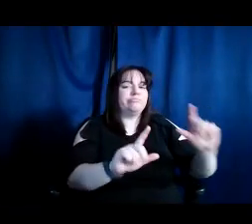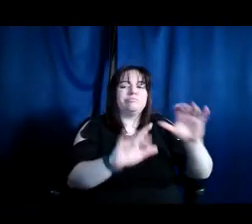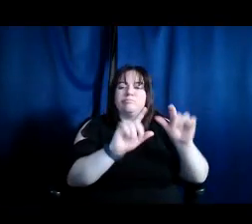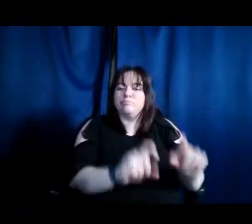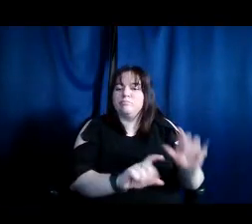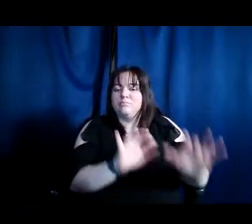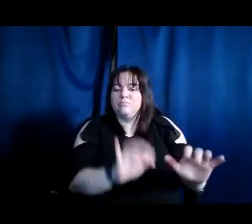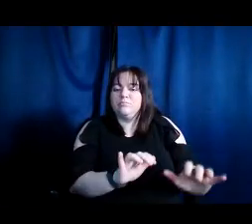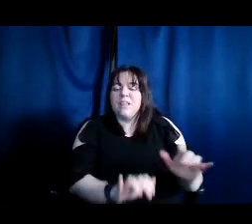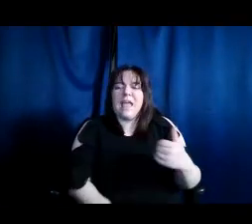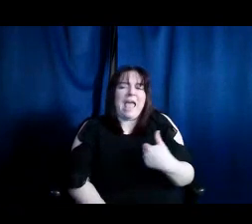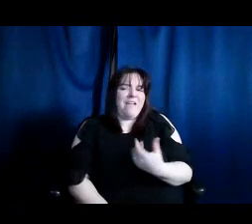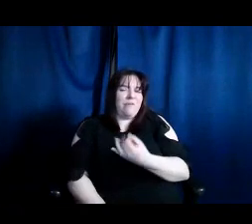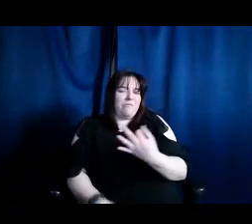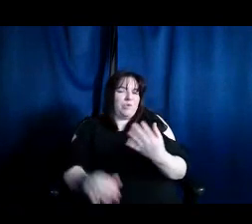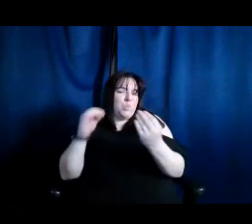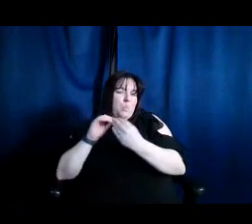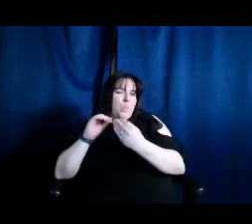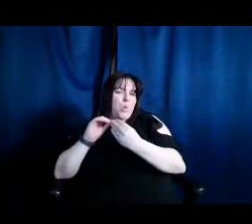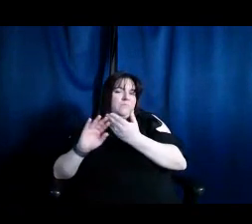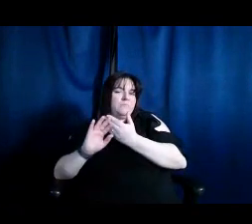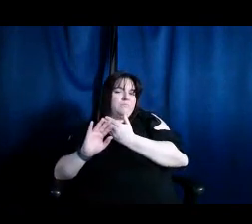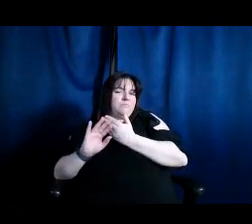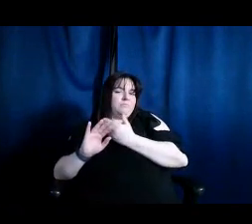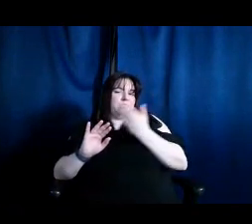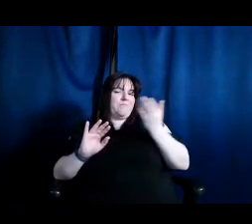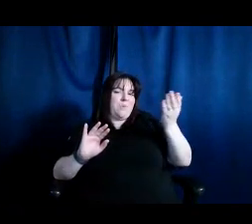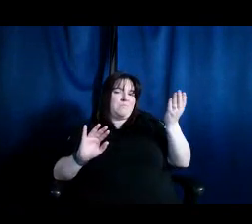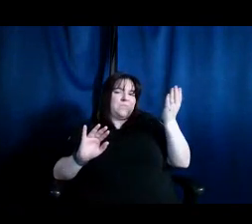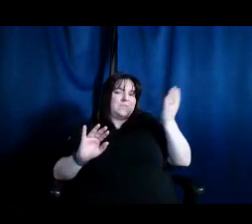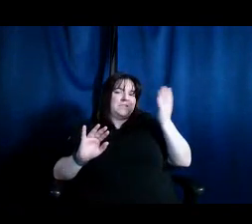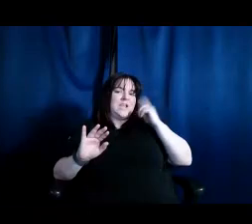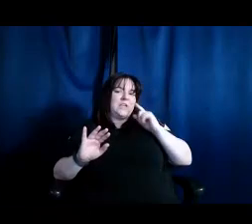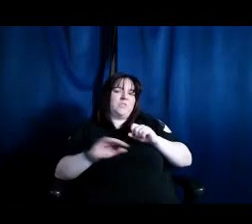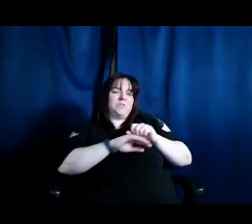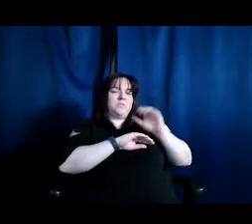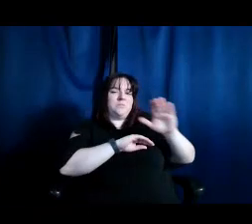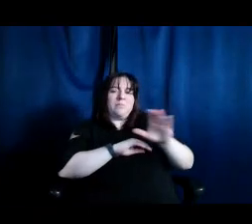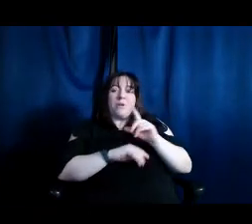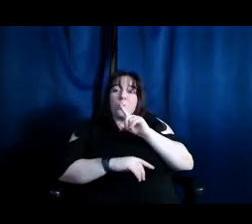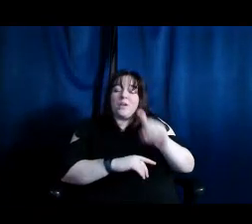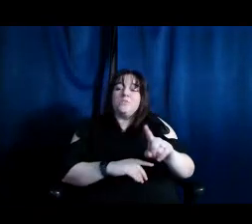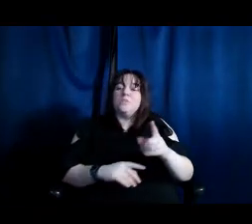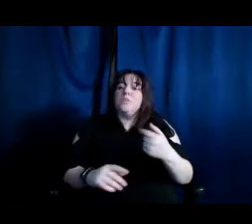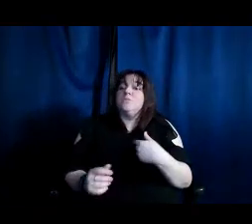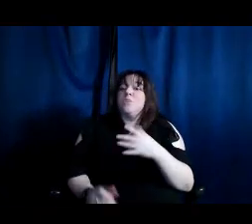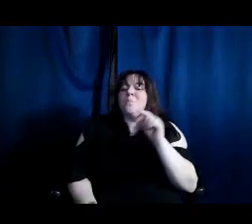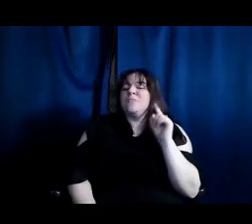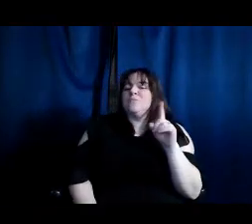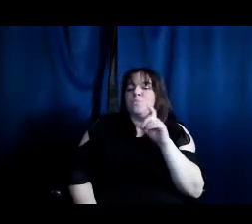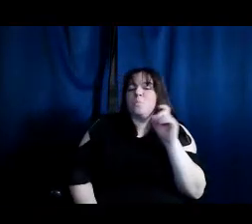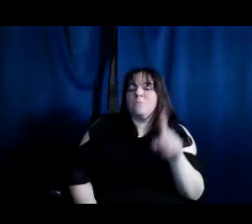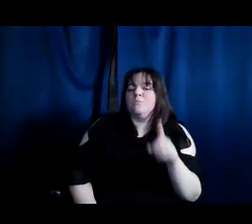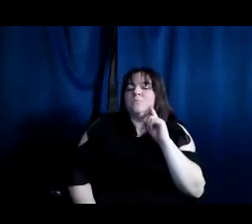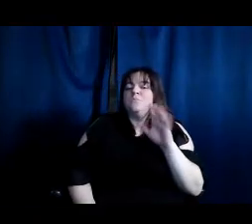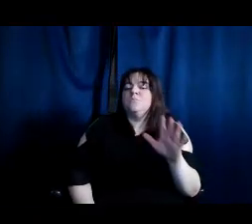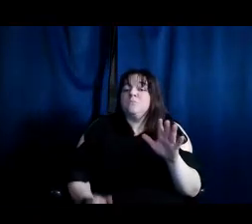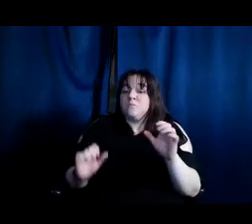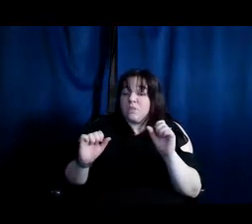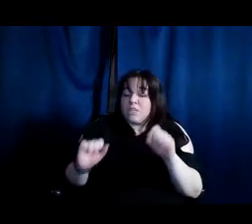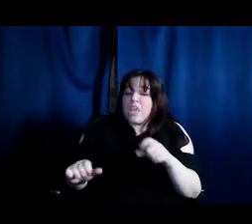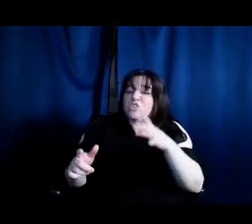those first. Okay, Shelly, this pre-submitted question asks, can you go into a little detail about hosting training